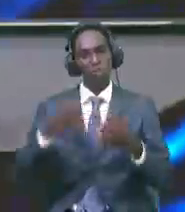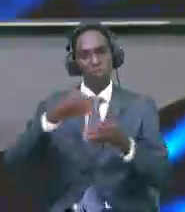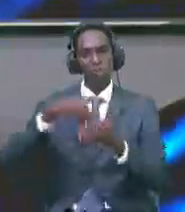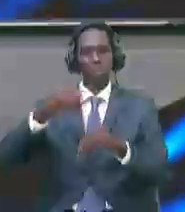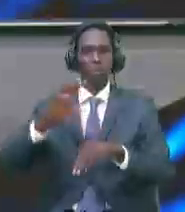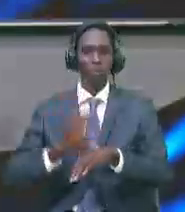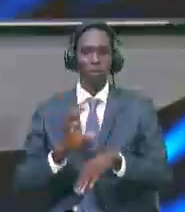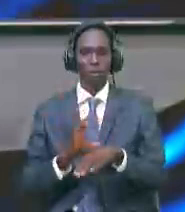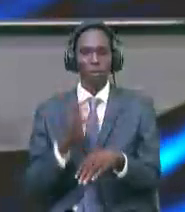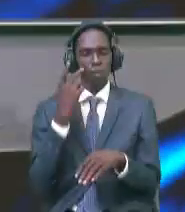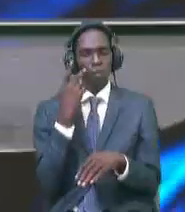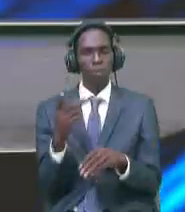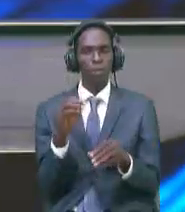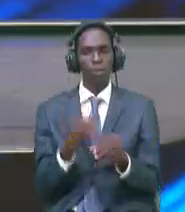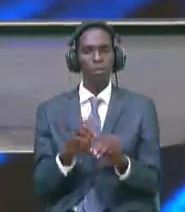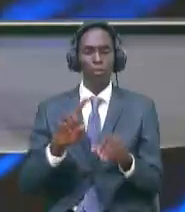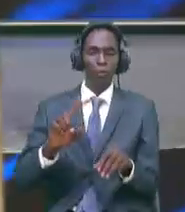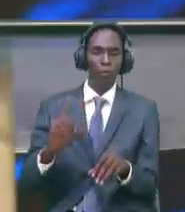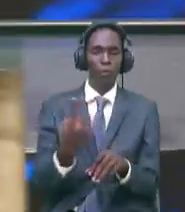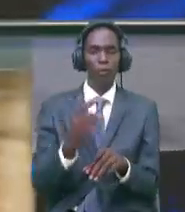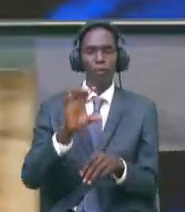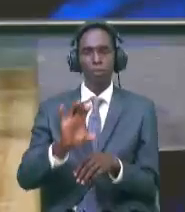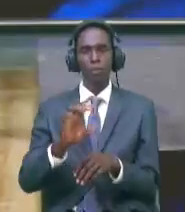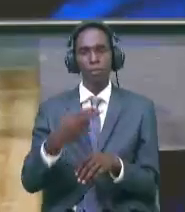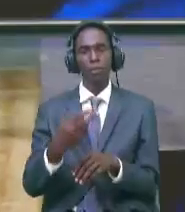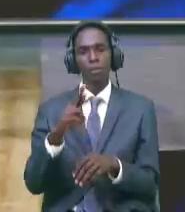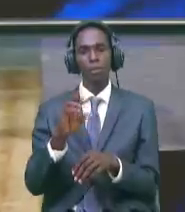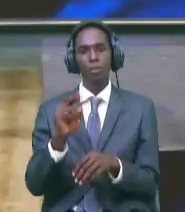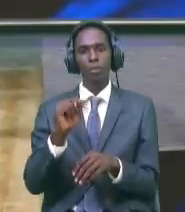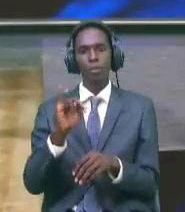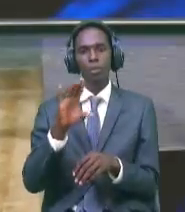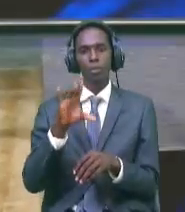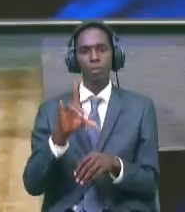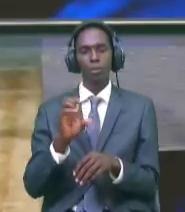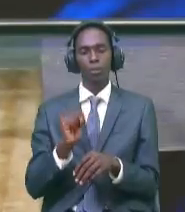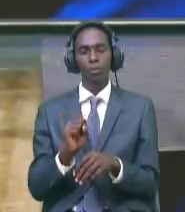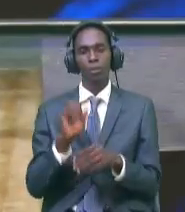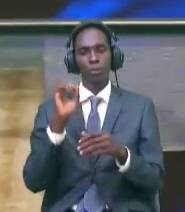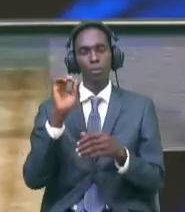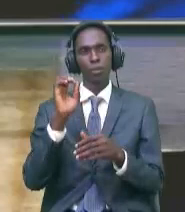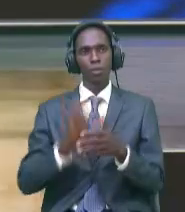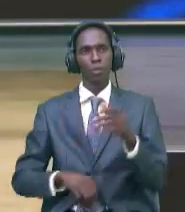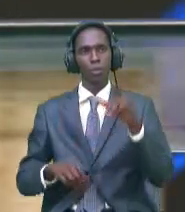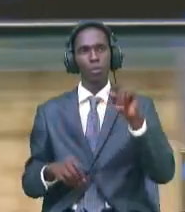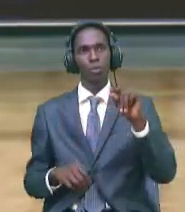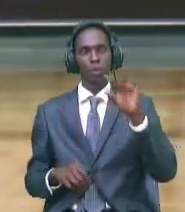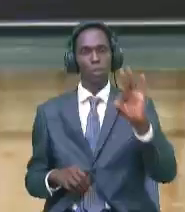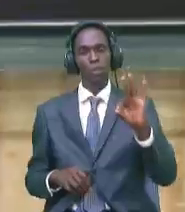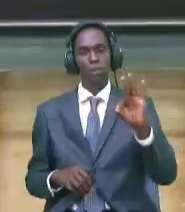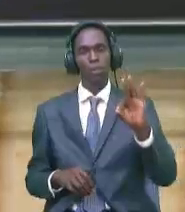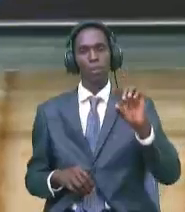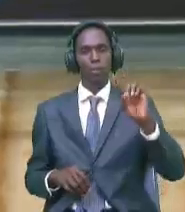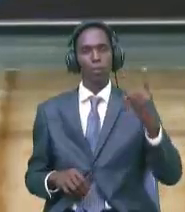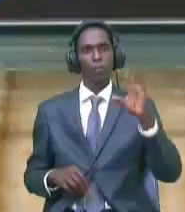church. We're looking at 1 Chronicles chapter 29. In 1 Chronicles chapter 29, I'm reading